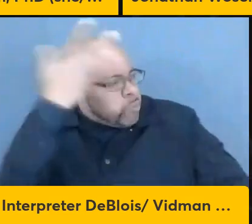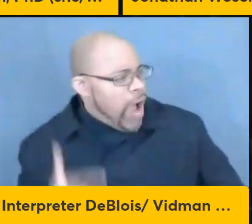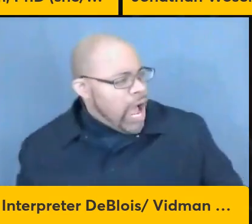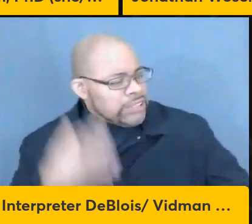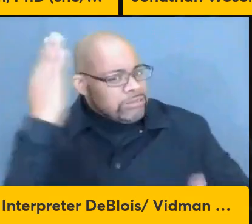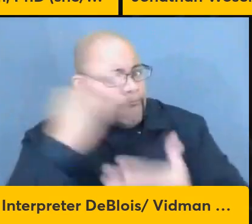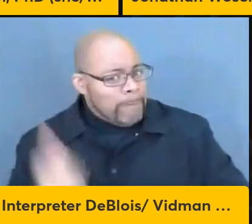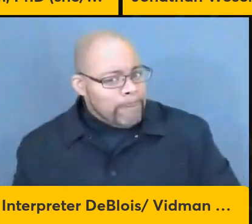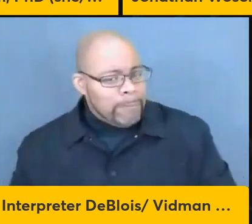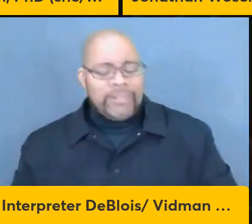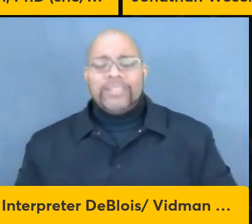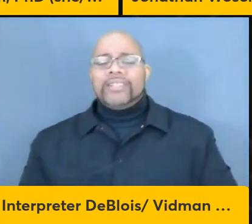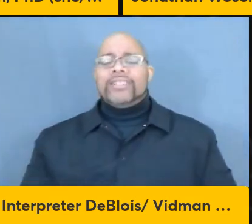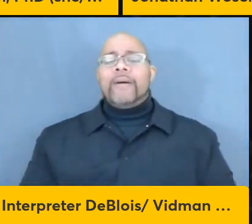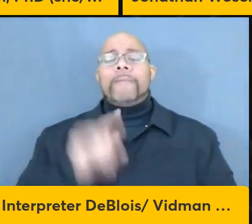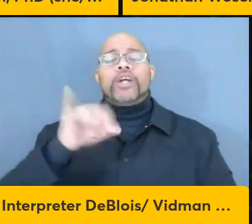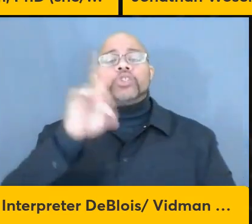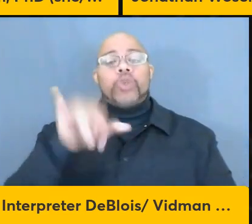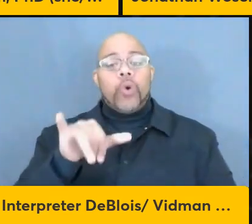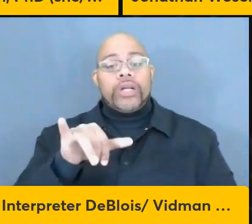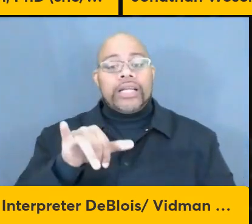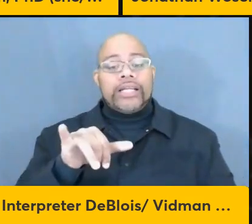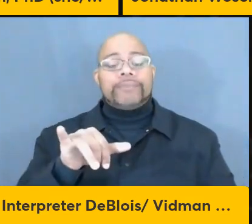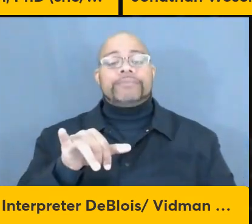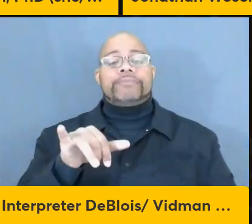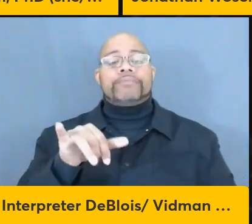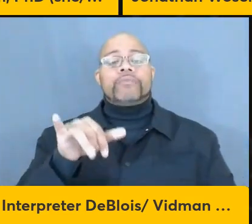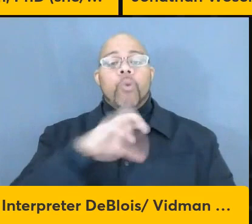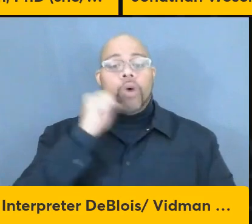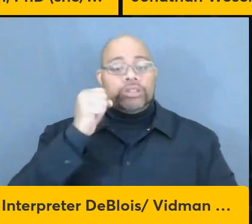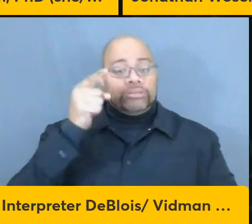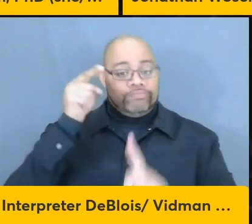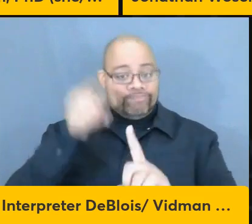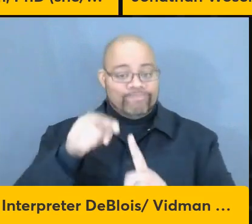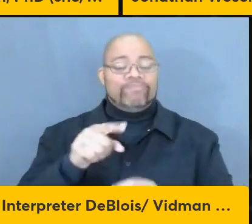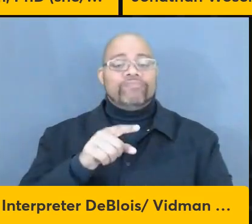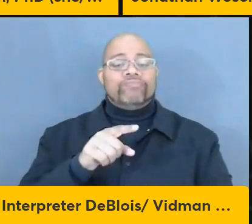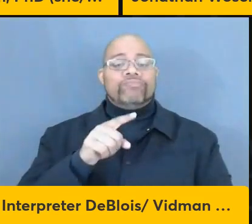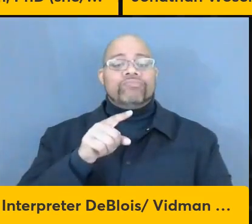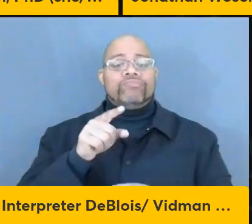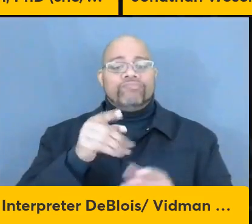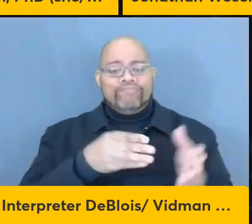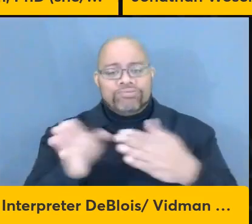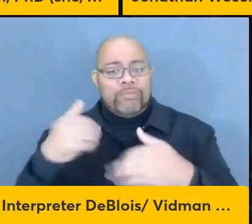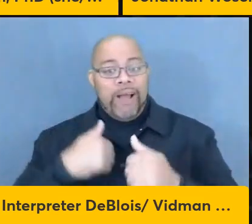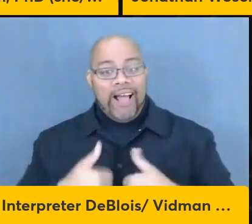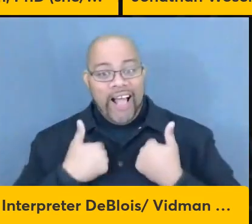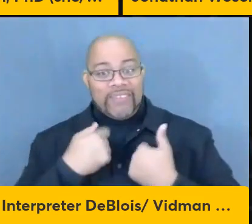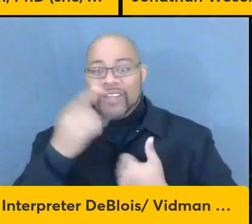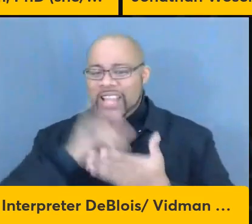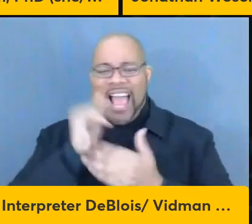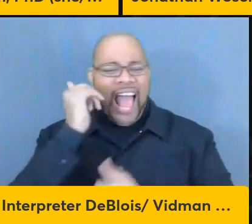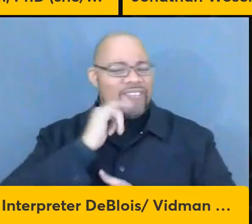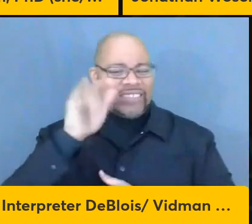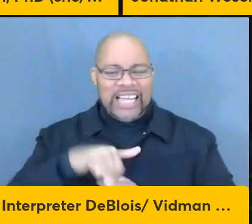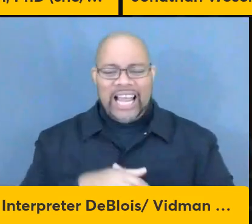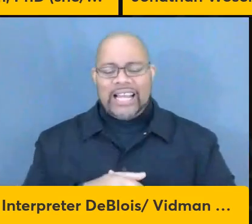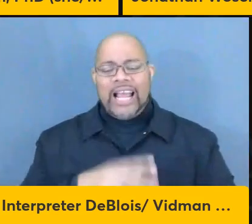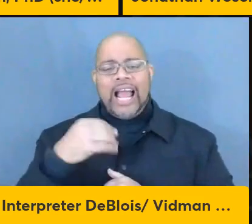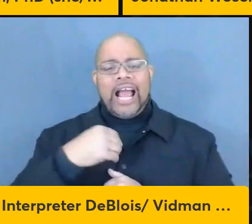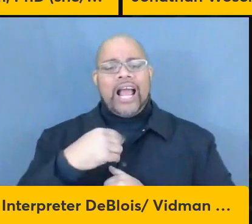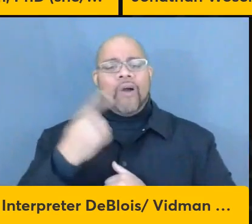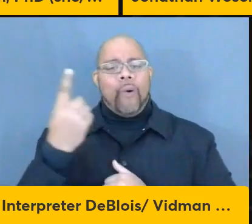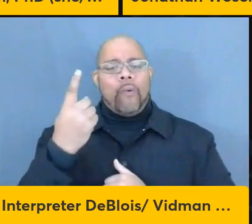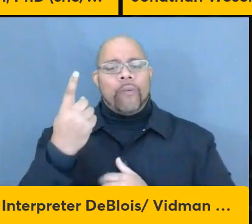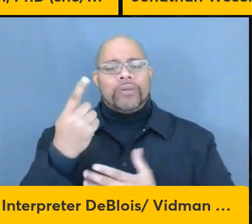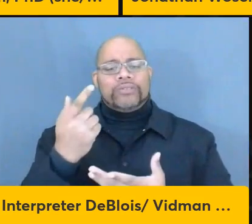name? But Jody was the one who derailed my life. And I tell her this every day. And I used to